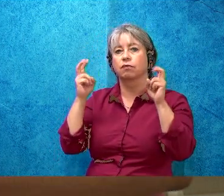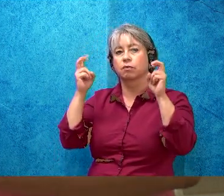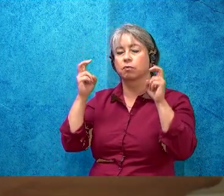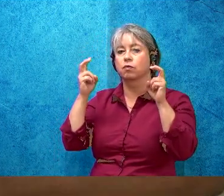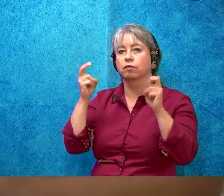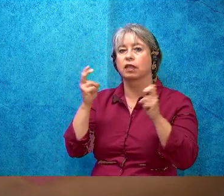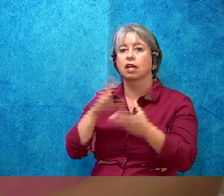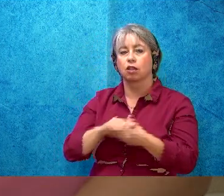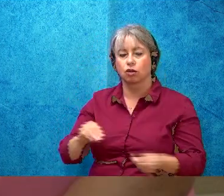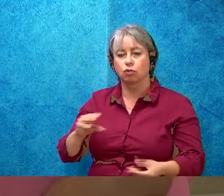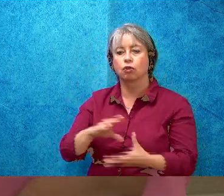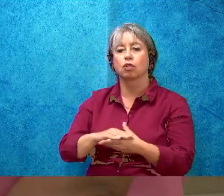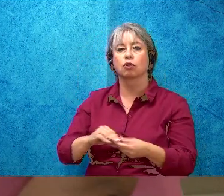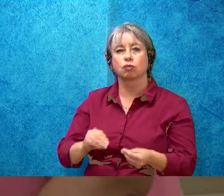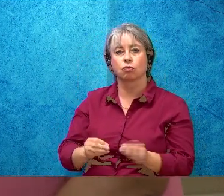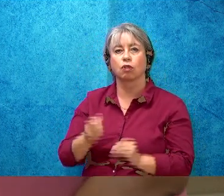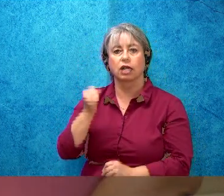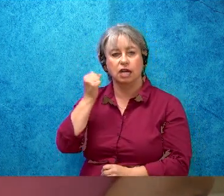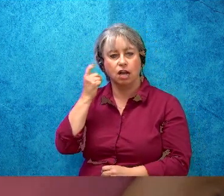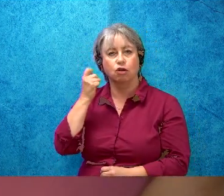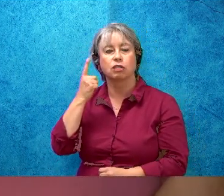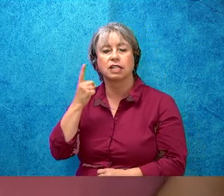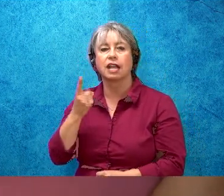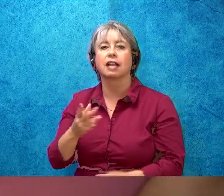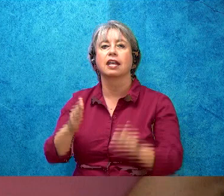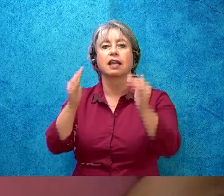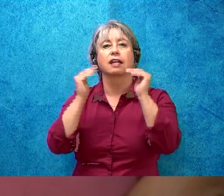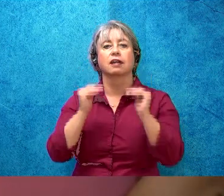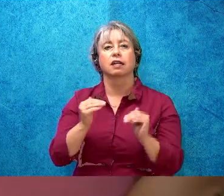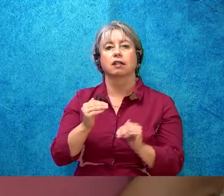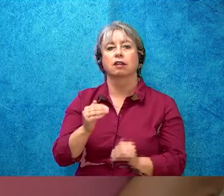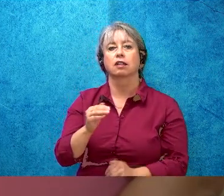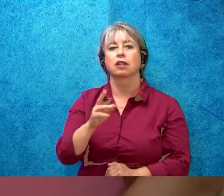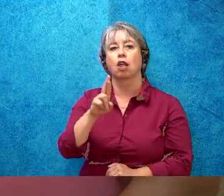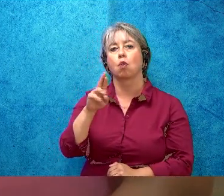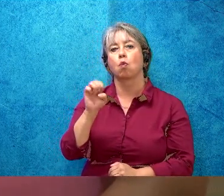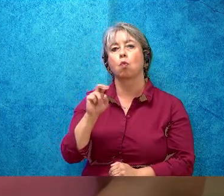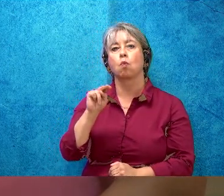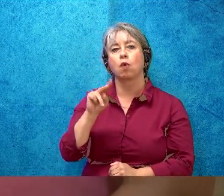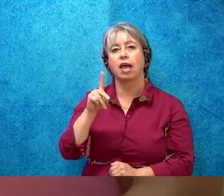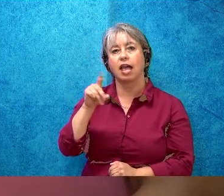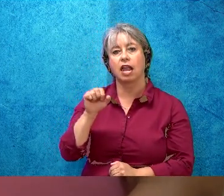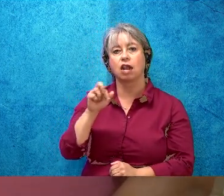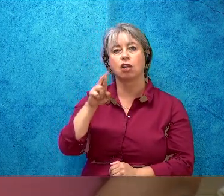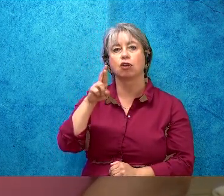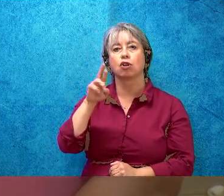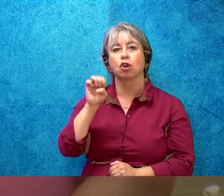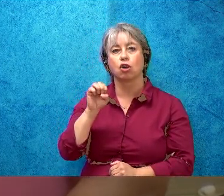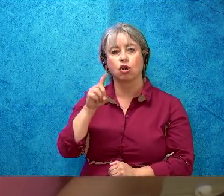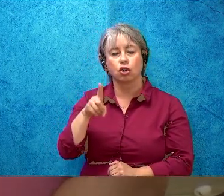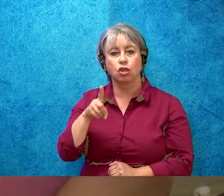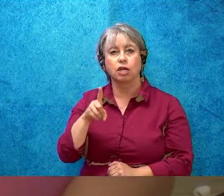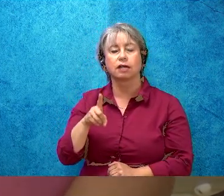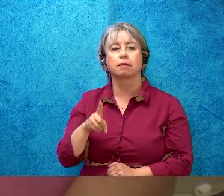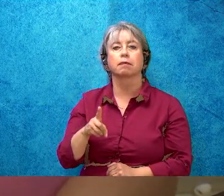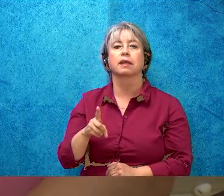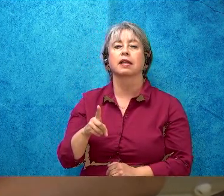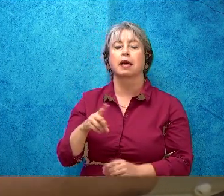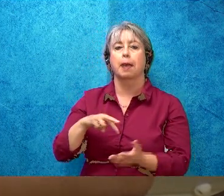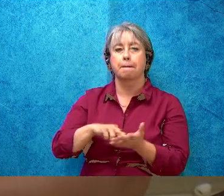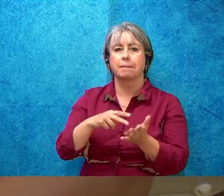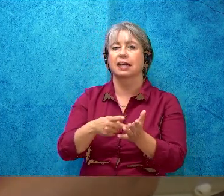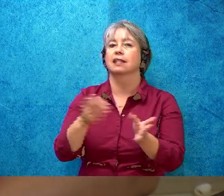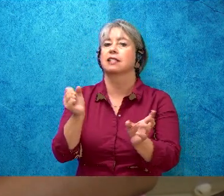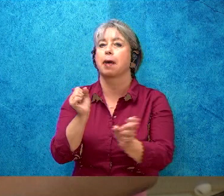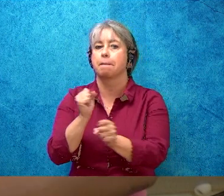text, what they want you to understand. And rendered, that's a word, okay? And rendered, past tense, it means made. So when we